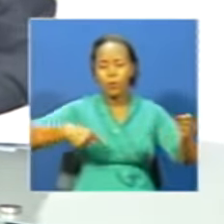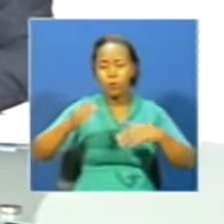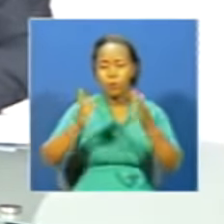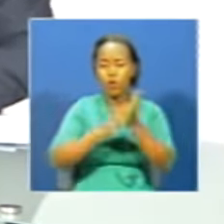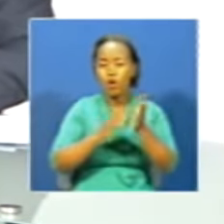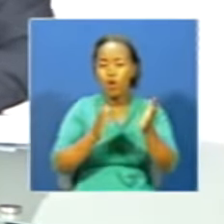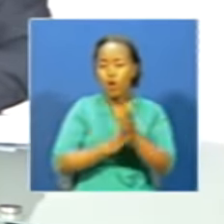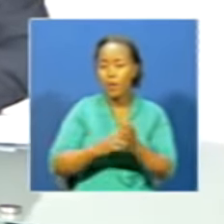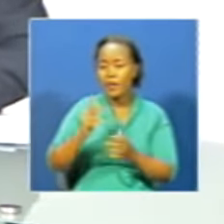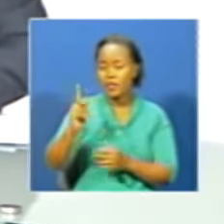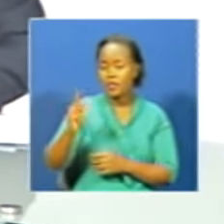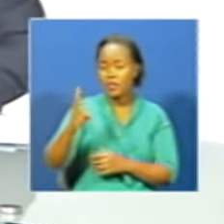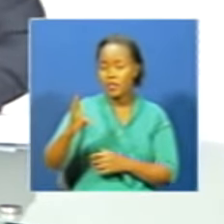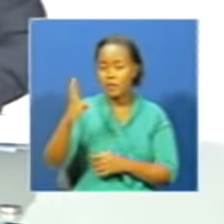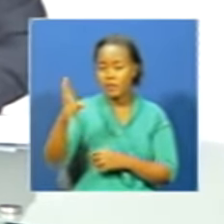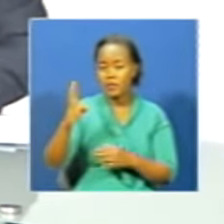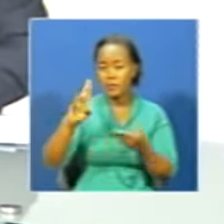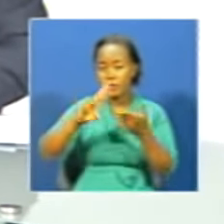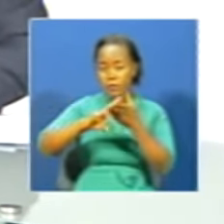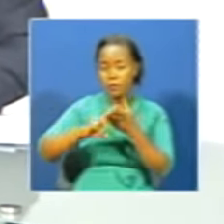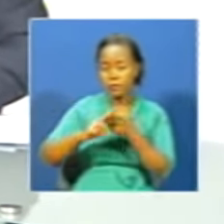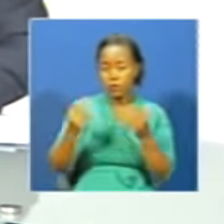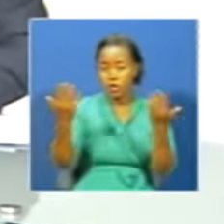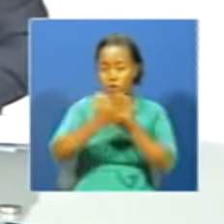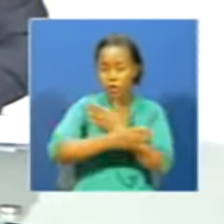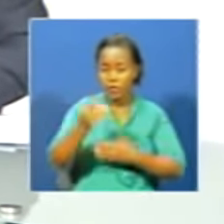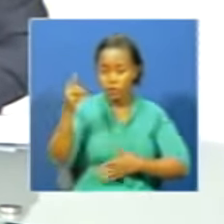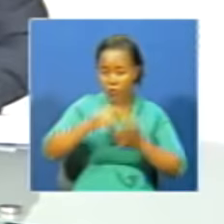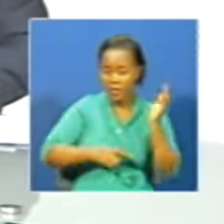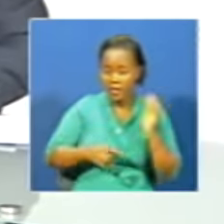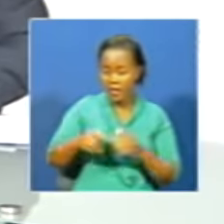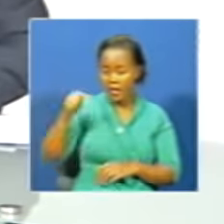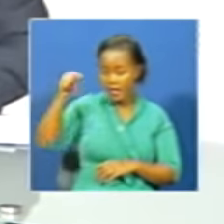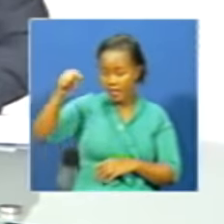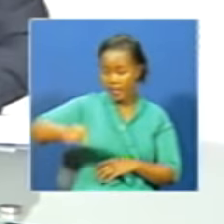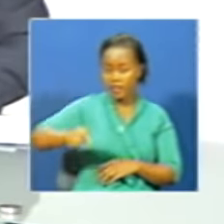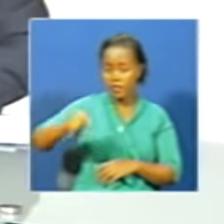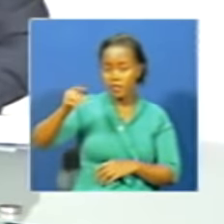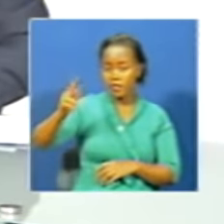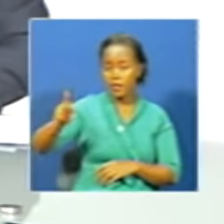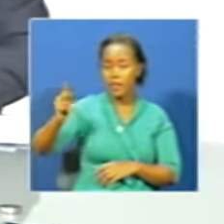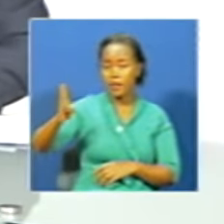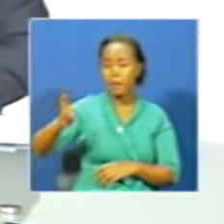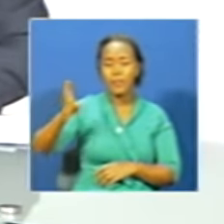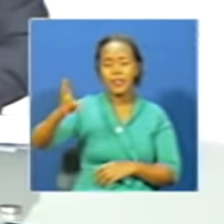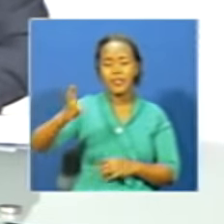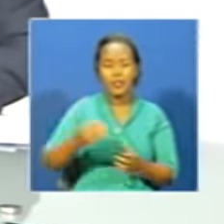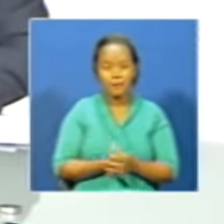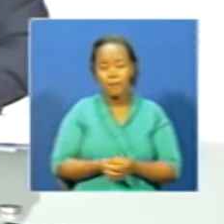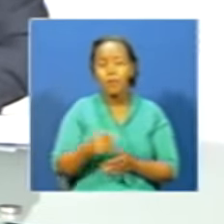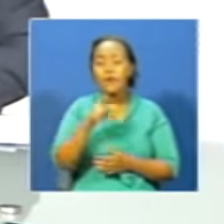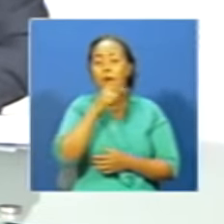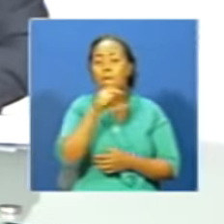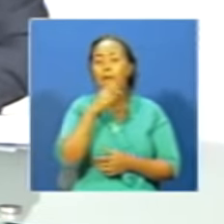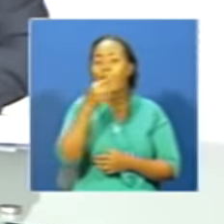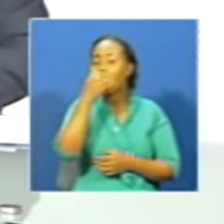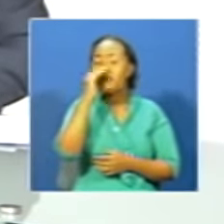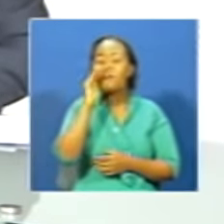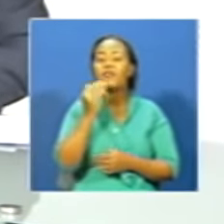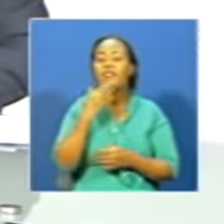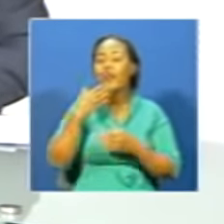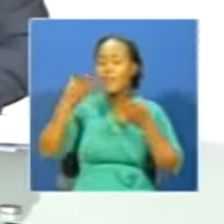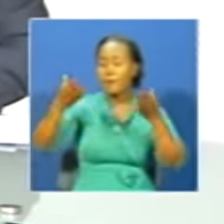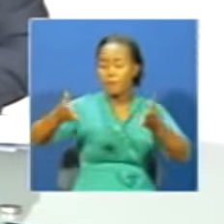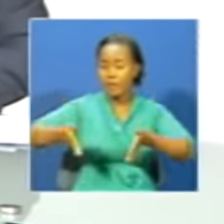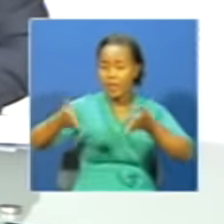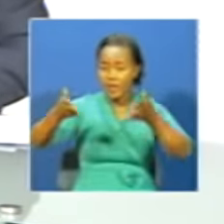News, and the hashtag to use tonight is This is KBC. That's right. The man himself on the other side of the studio, Musalia